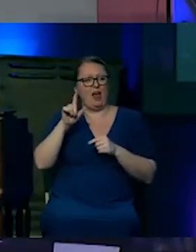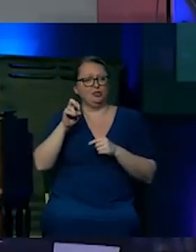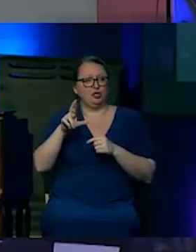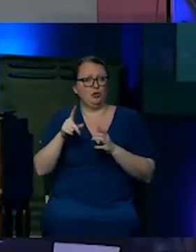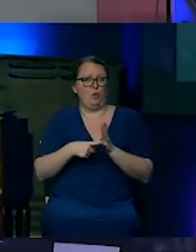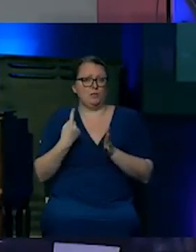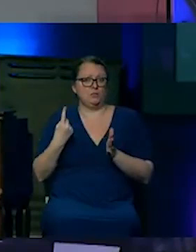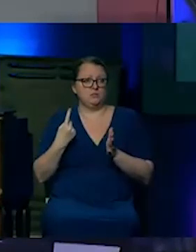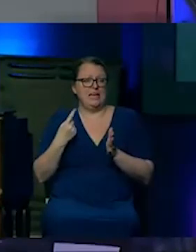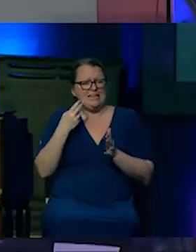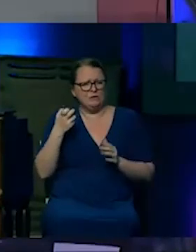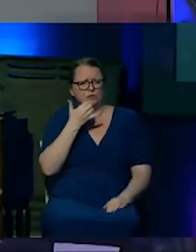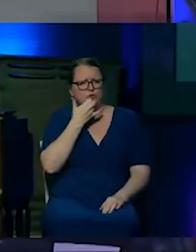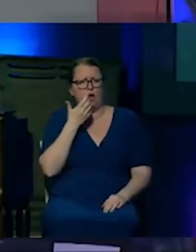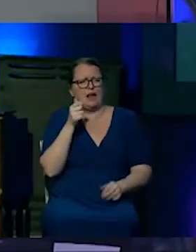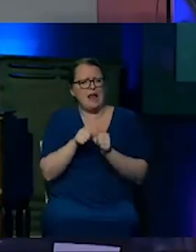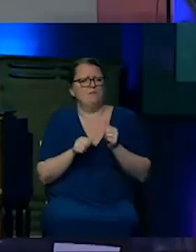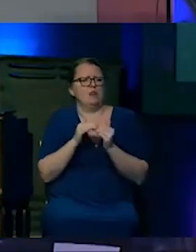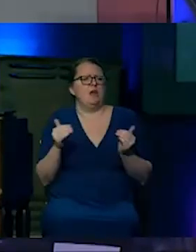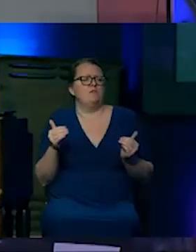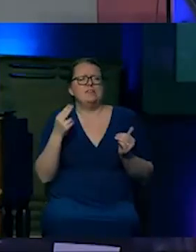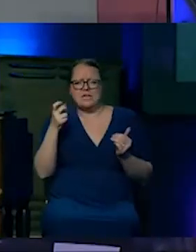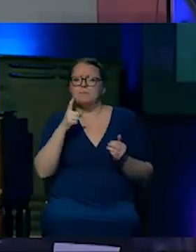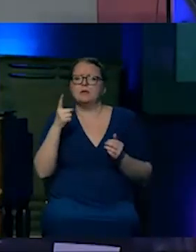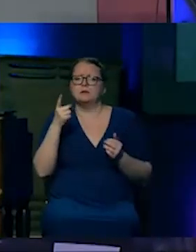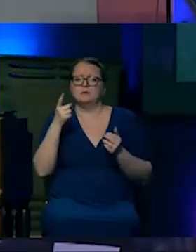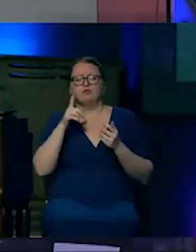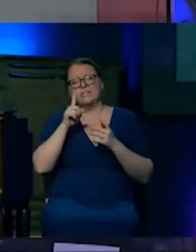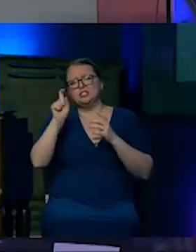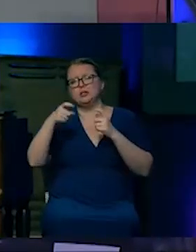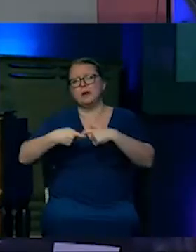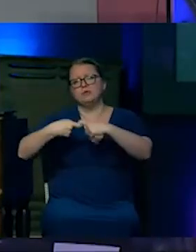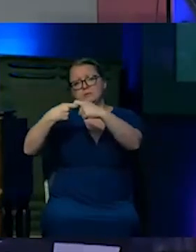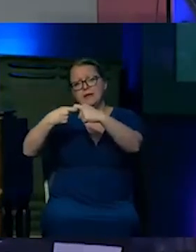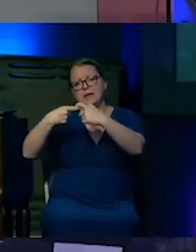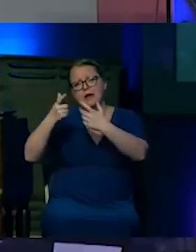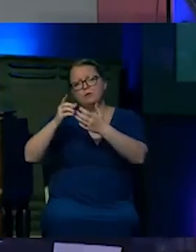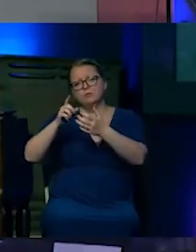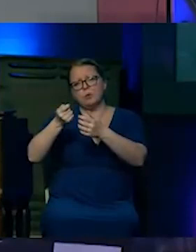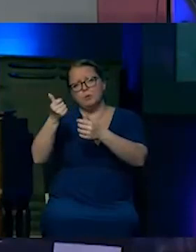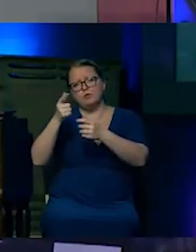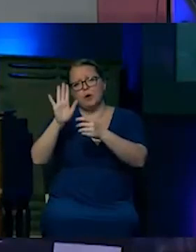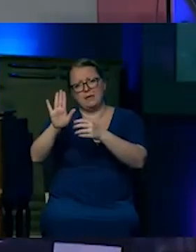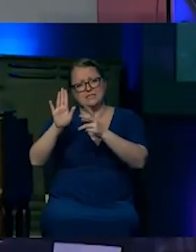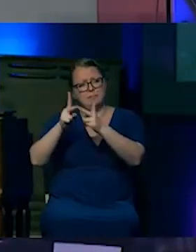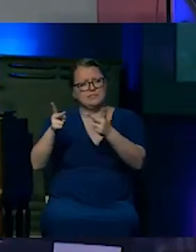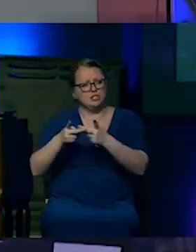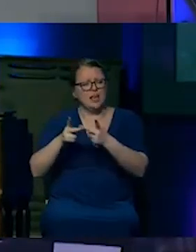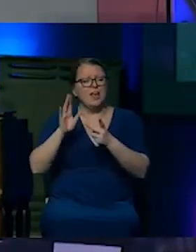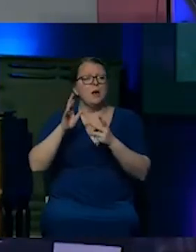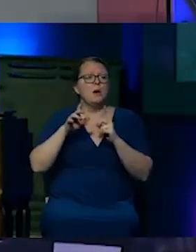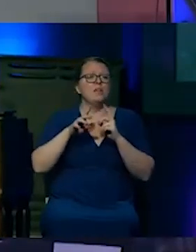wrong on every level. He, in reality, should have been suspended and maybe removed from his position. That's what the rule